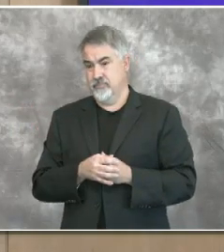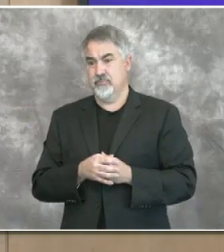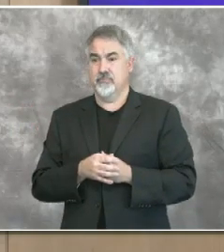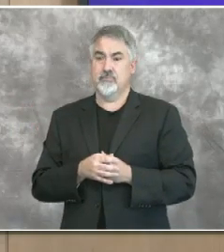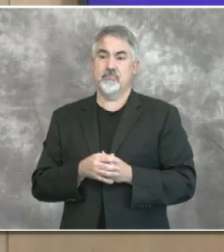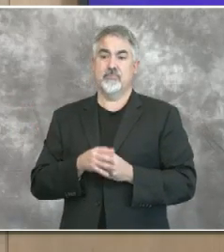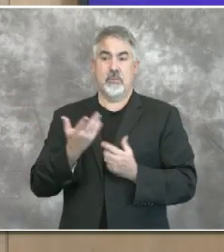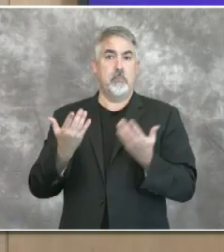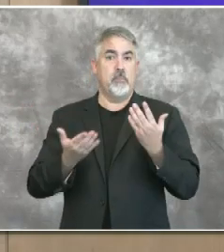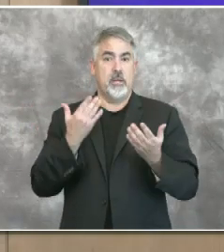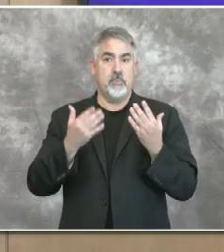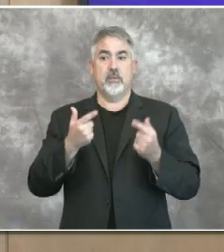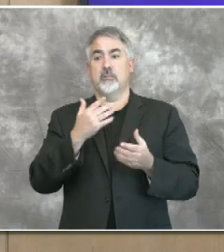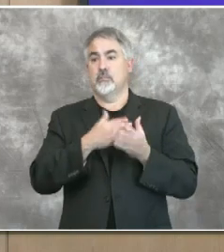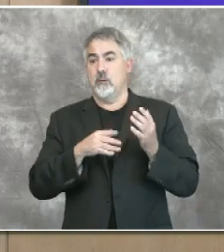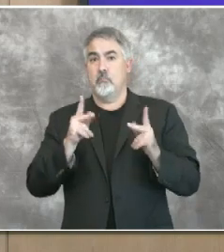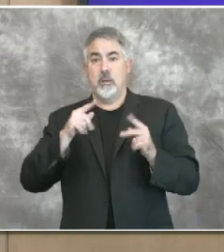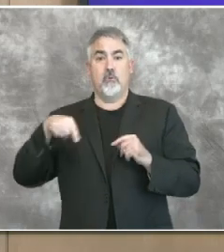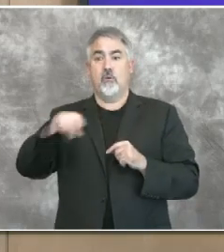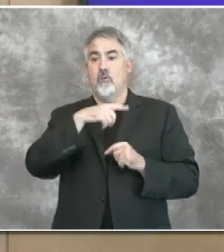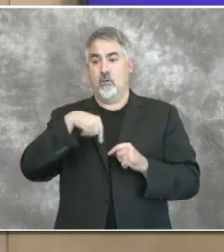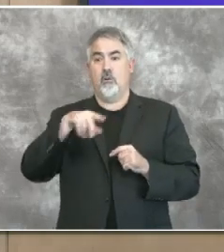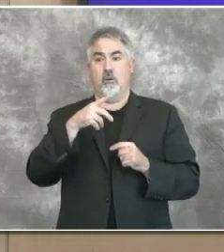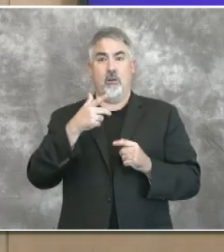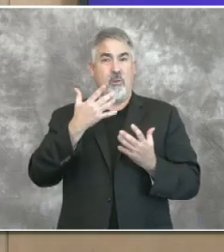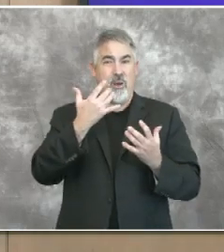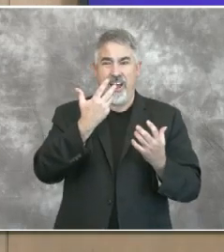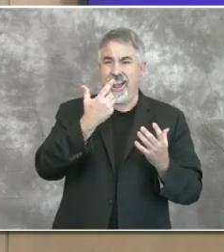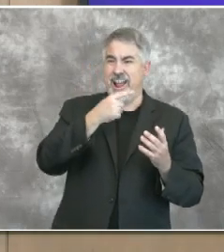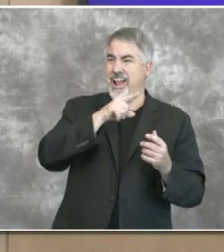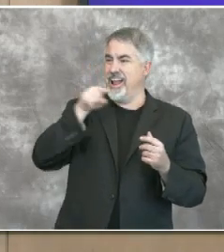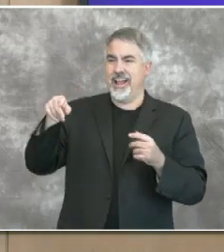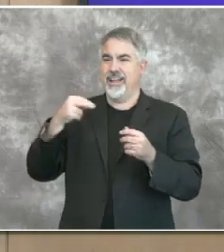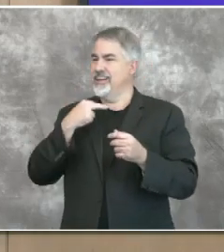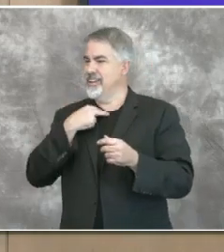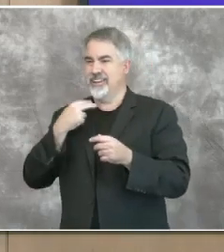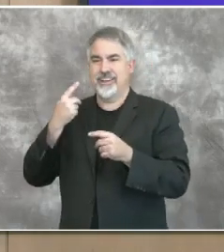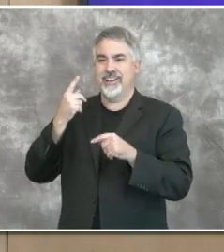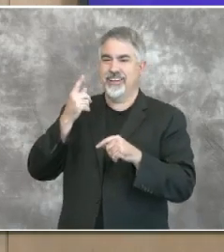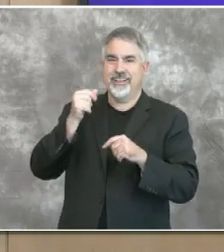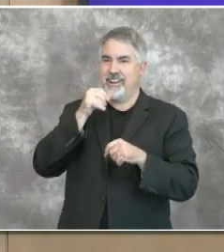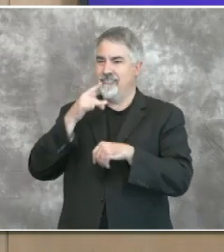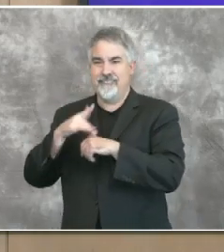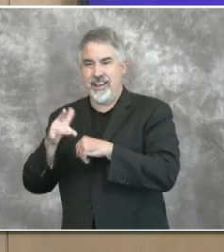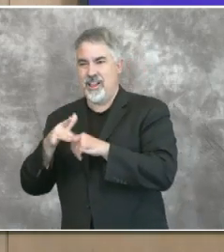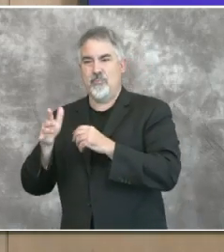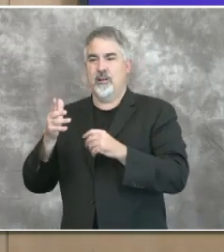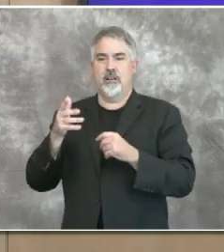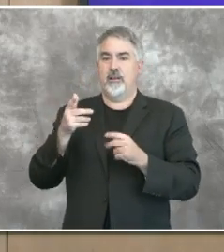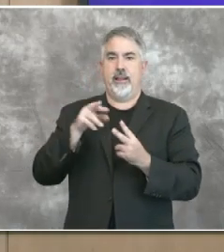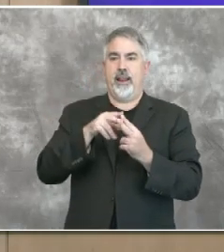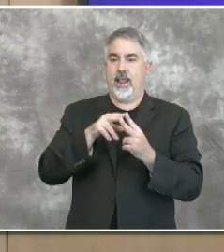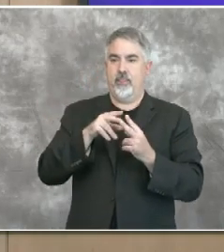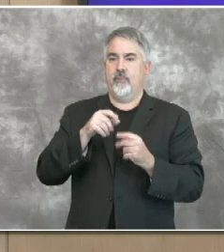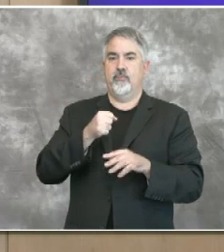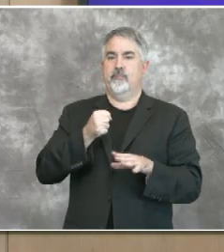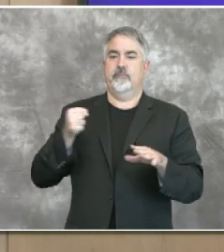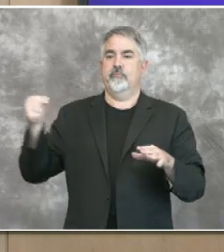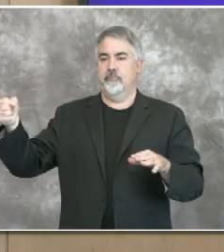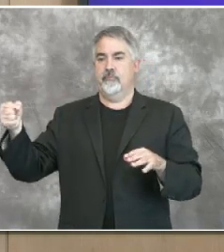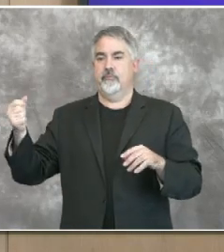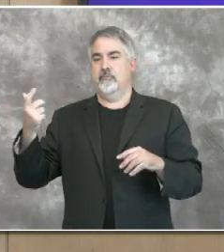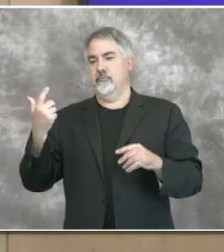not available. Those would not be in the same category as those folks who are in established encampments who are shelter resistant, and provide the opportunity to